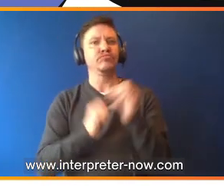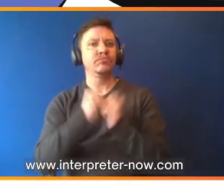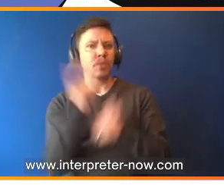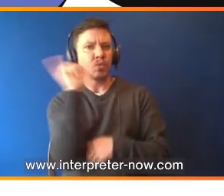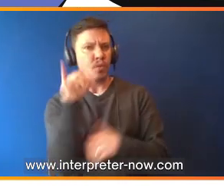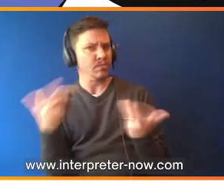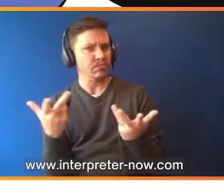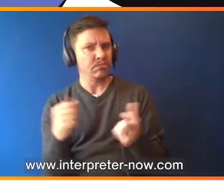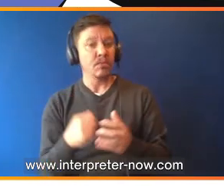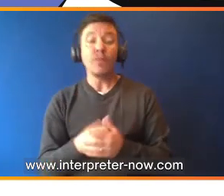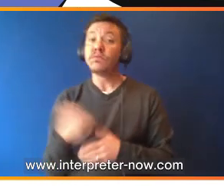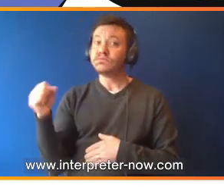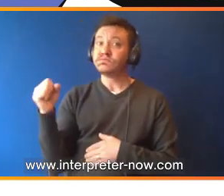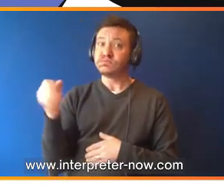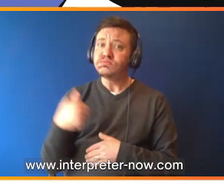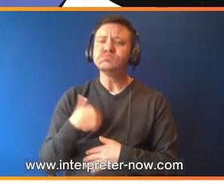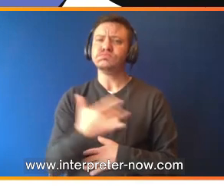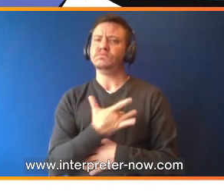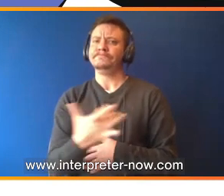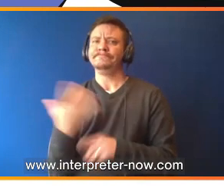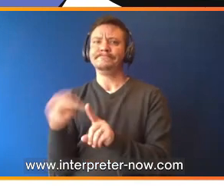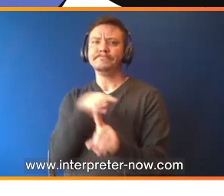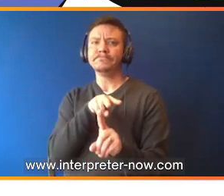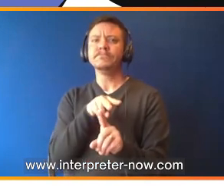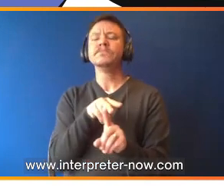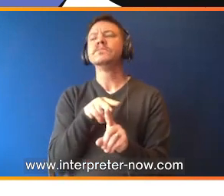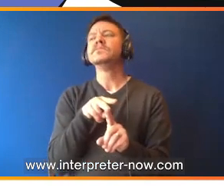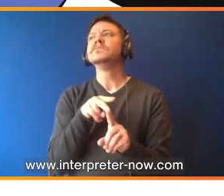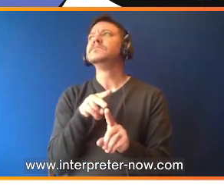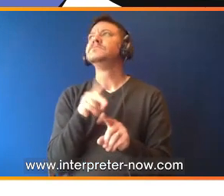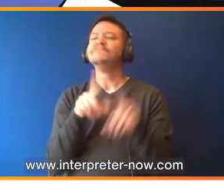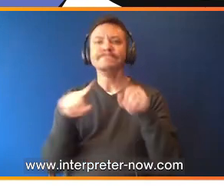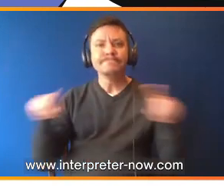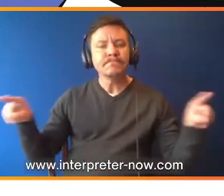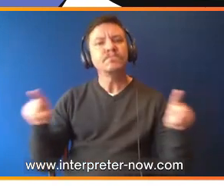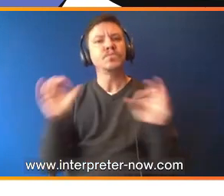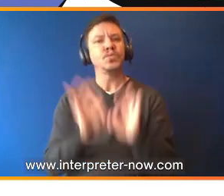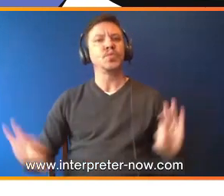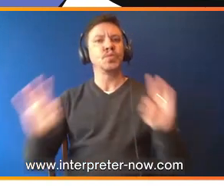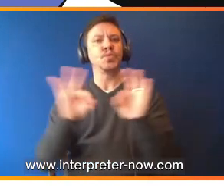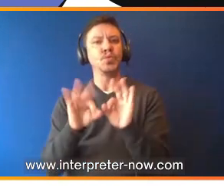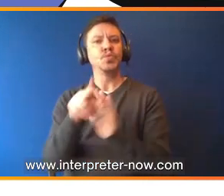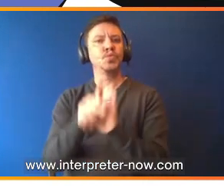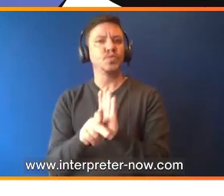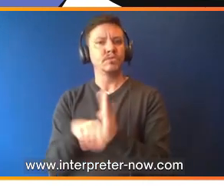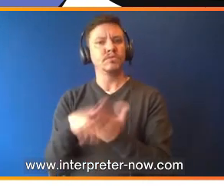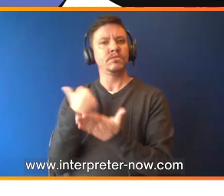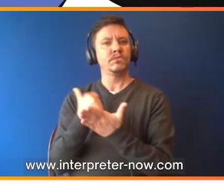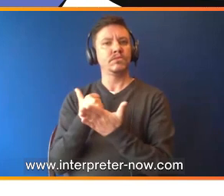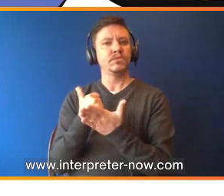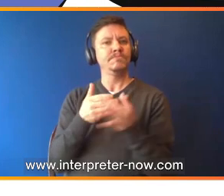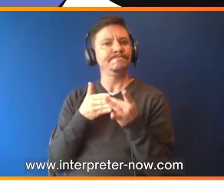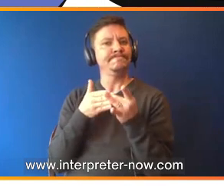so I like to kind of think of it along the lines of a variety of key principles that can help to guide not